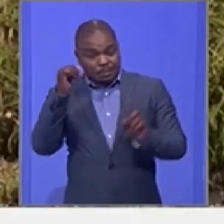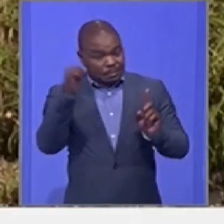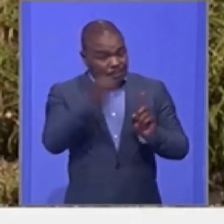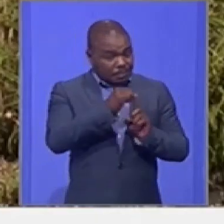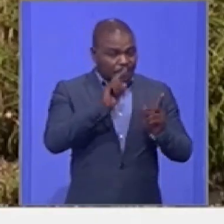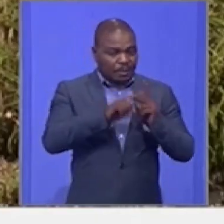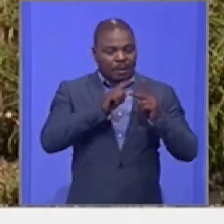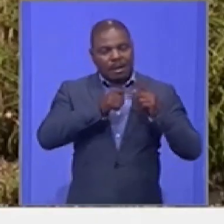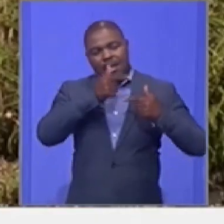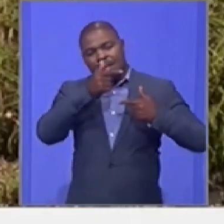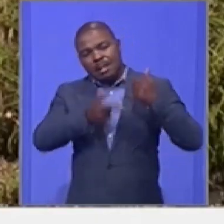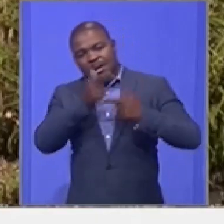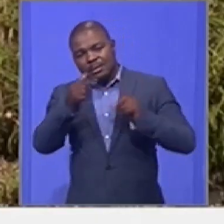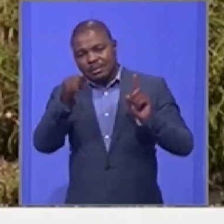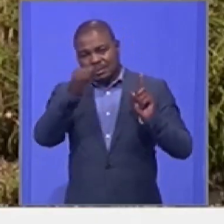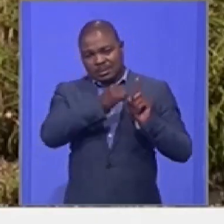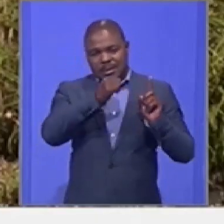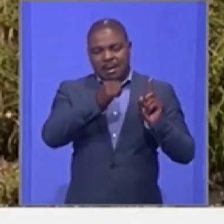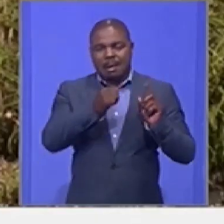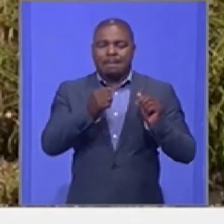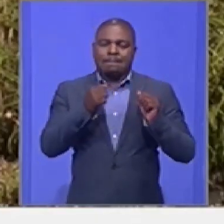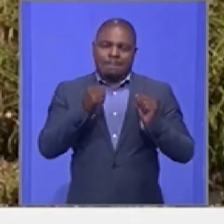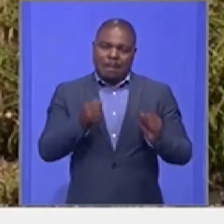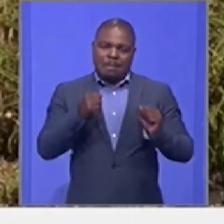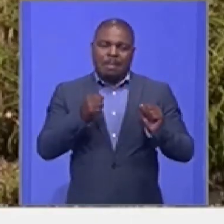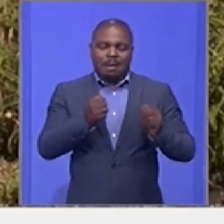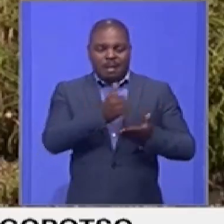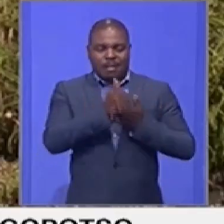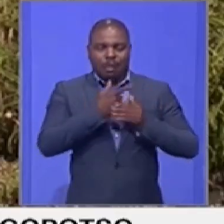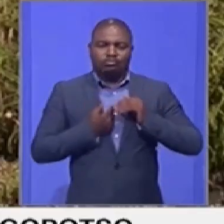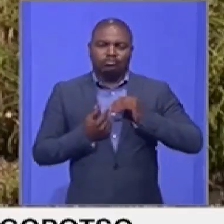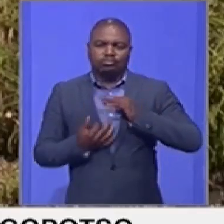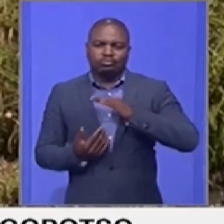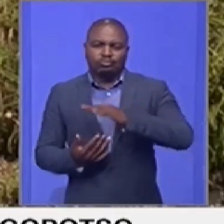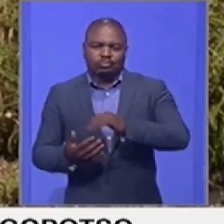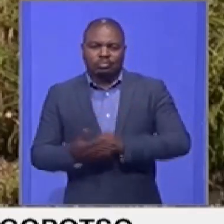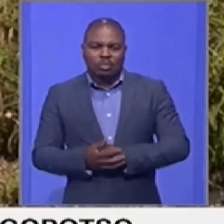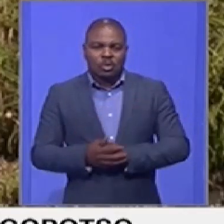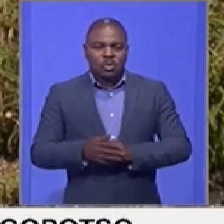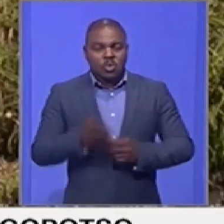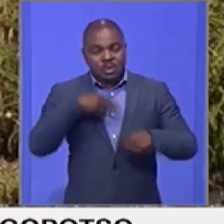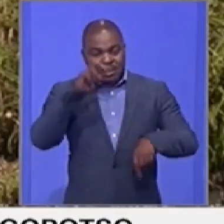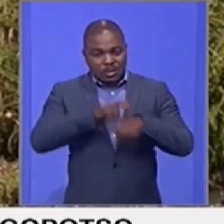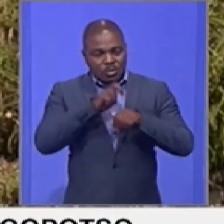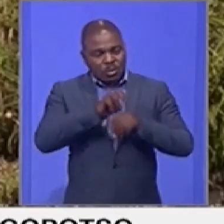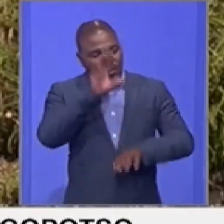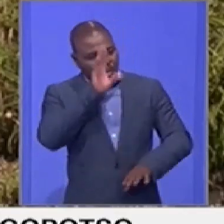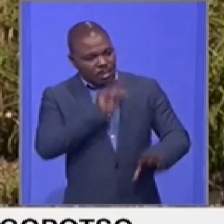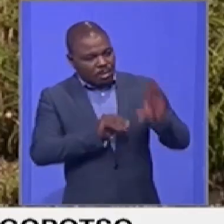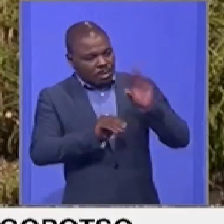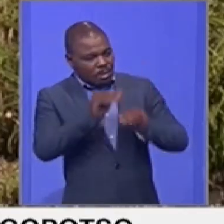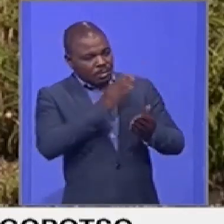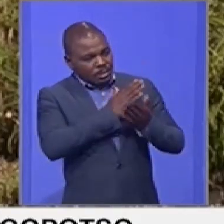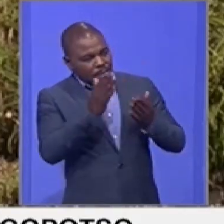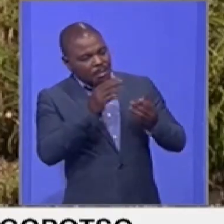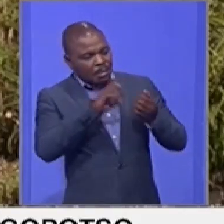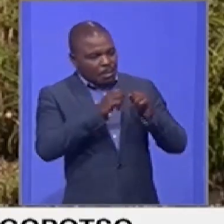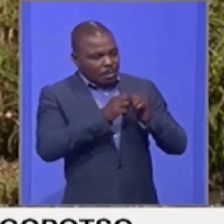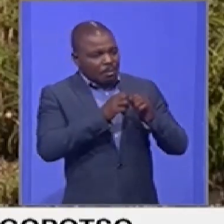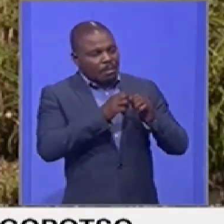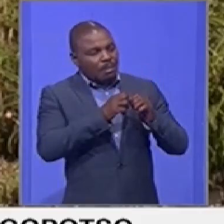legacy remains an inspiration for us, and we should draw some of the lessons to solve some of our national